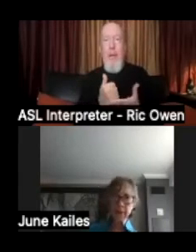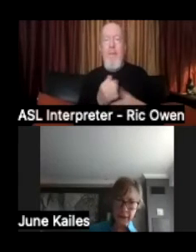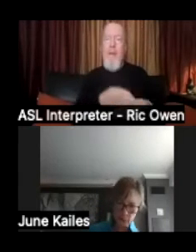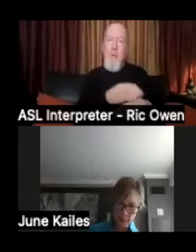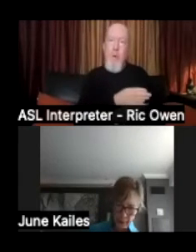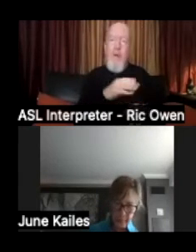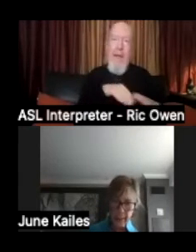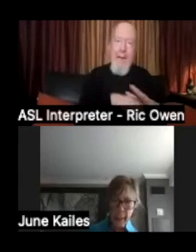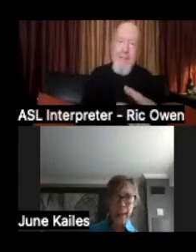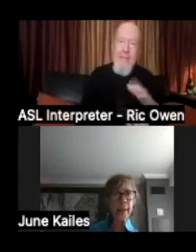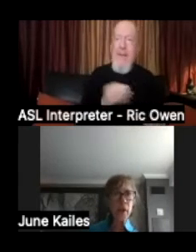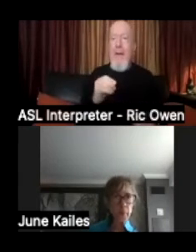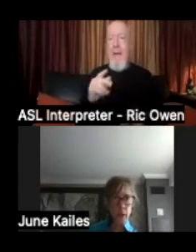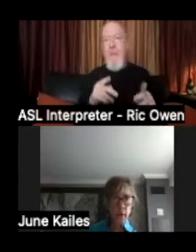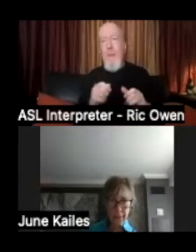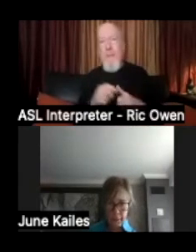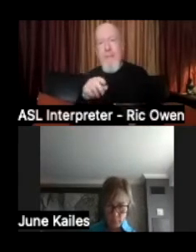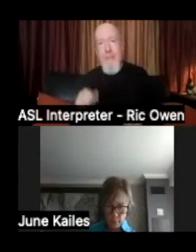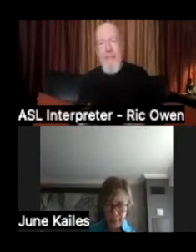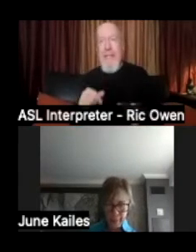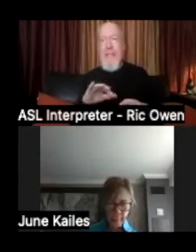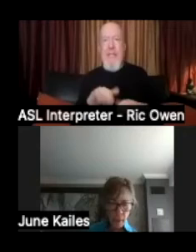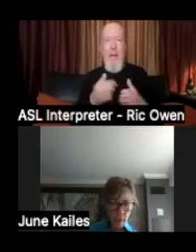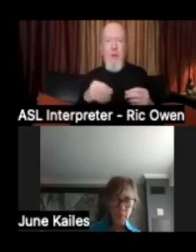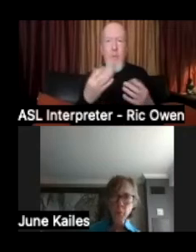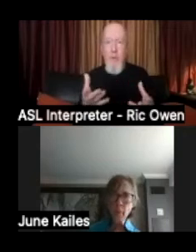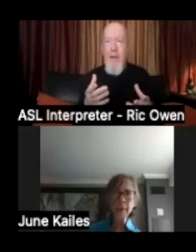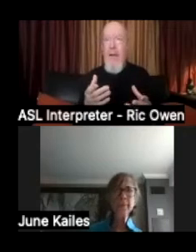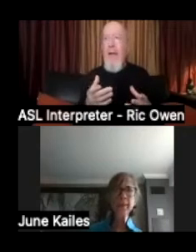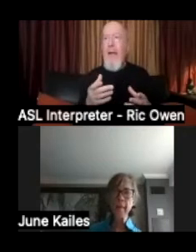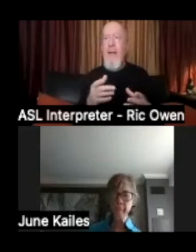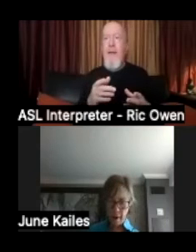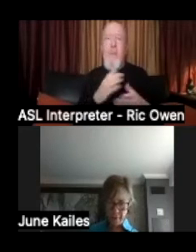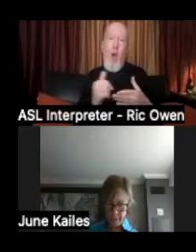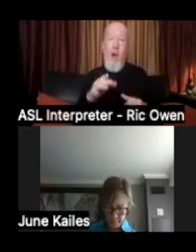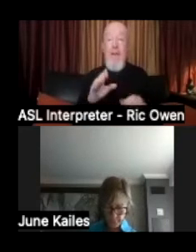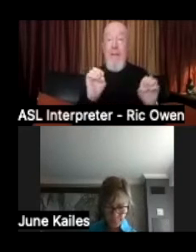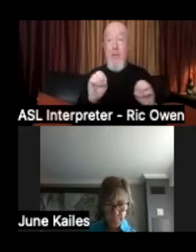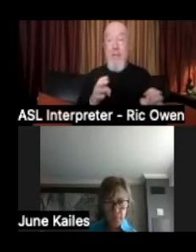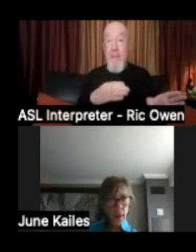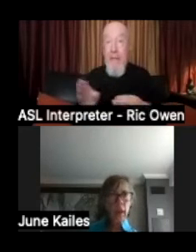people with disabilities in emergency planning, response, and recovery.